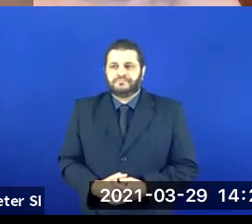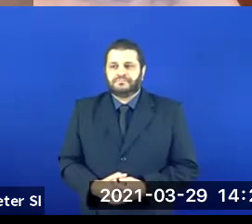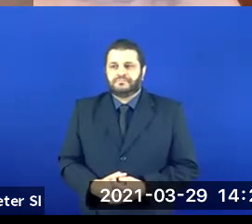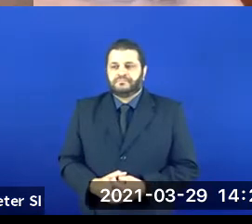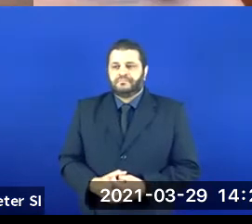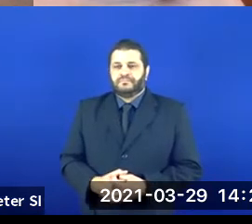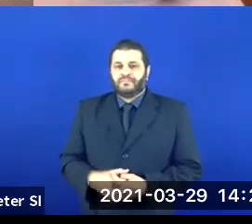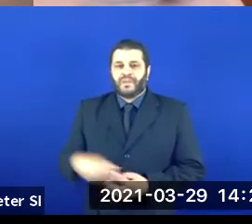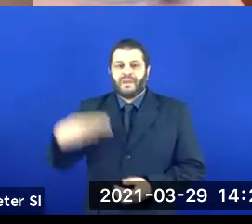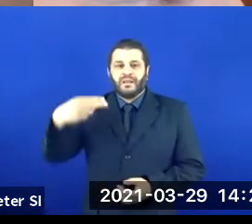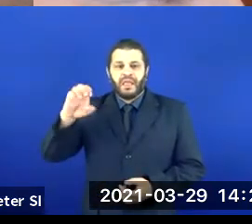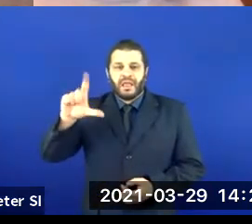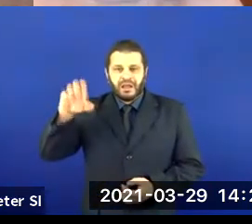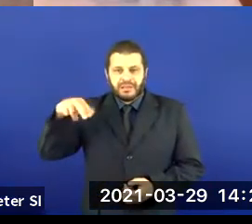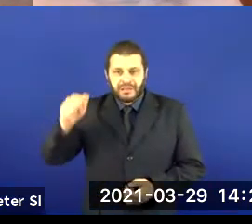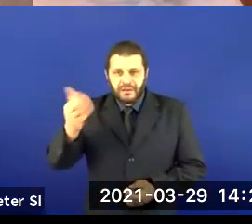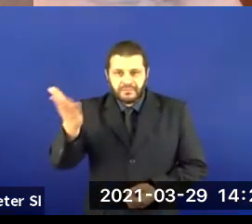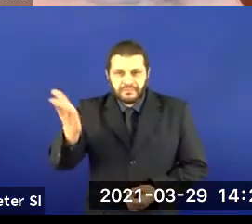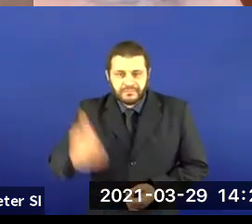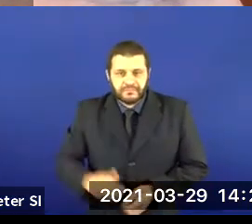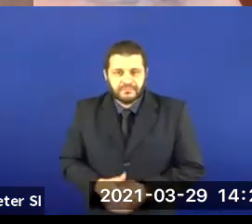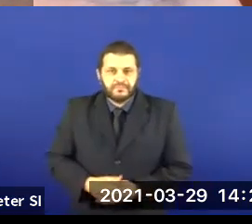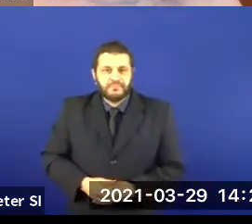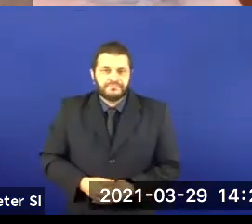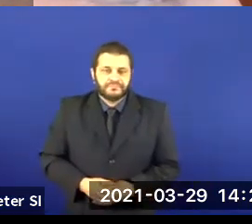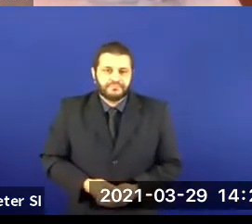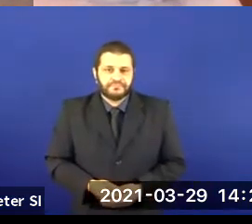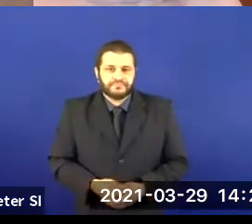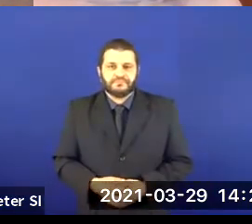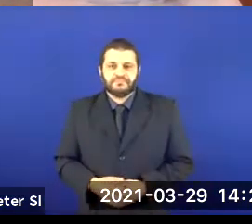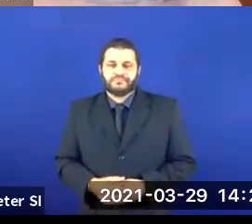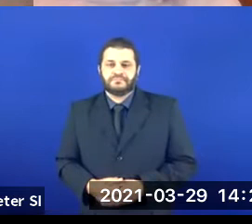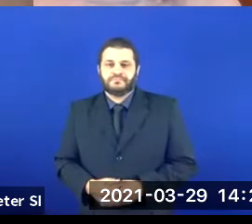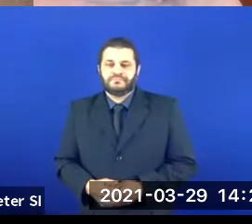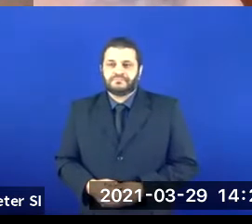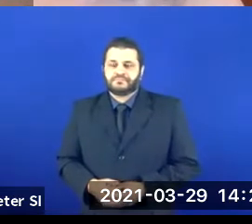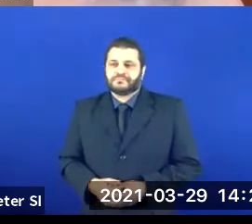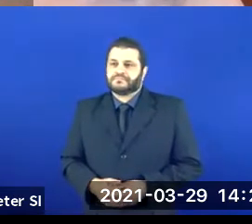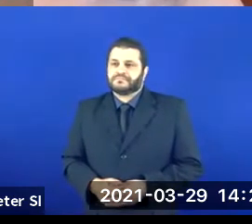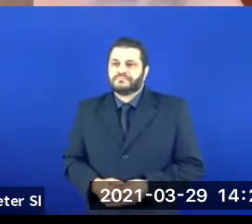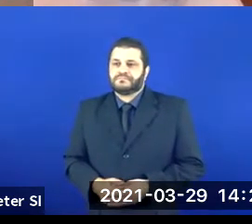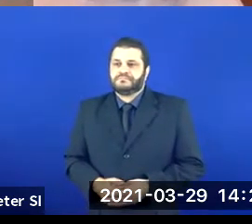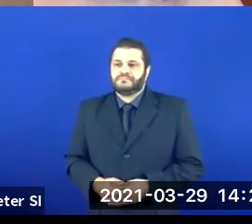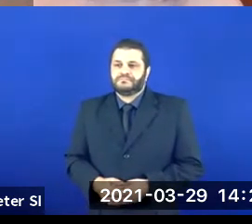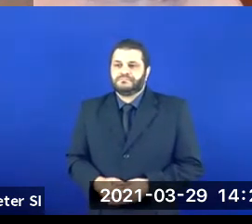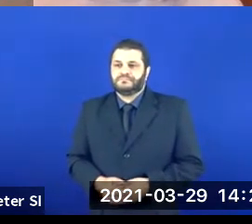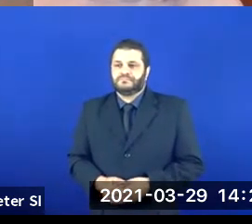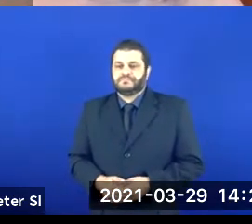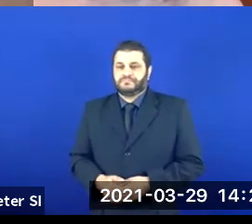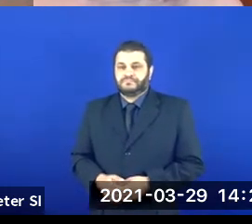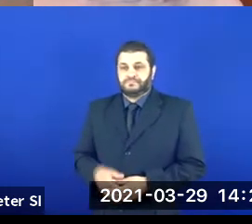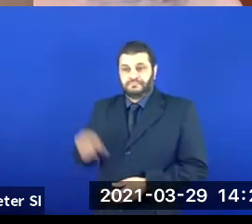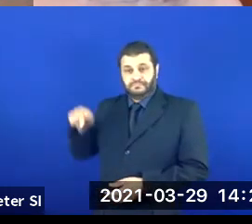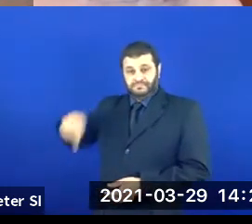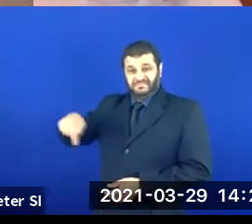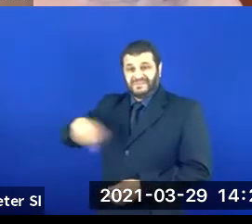Sí, yo quería responder al tema de la pandemia, ¿no? Por ejemplo, en el Estado español se ha constatado que las